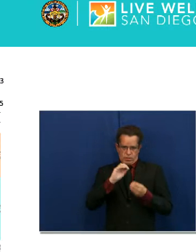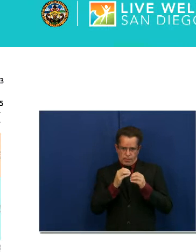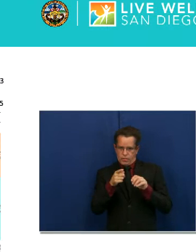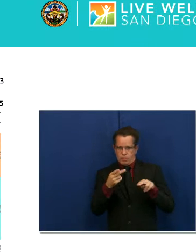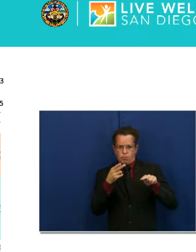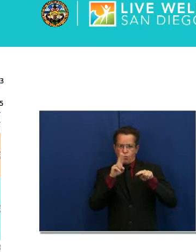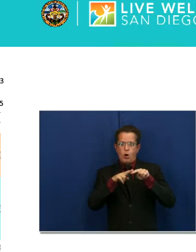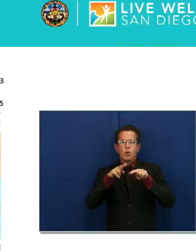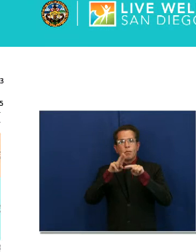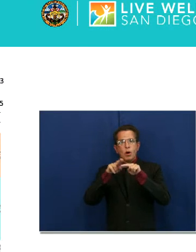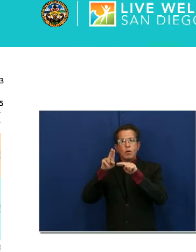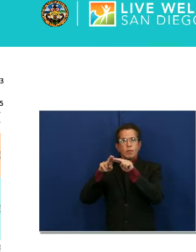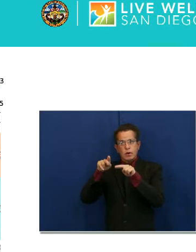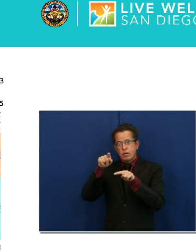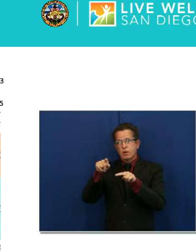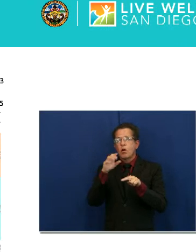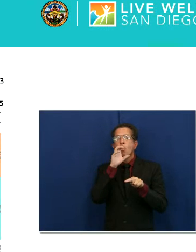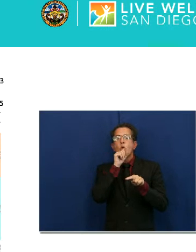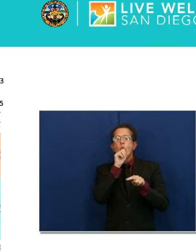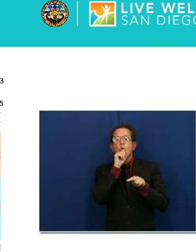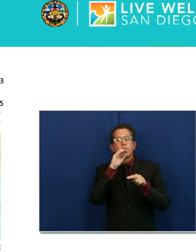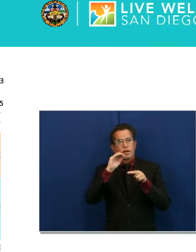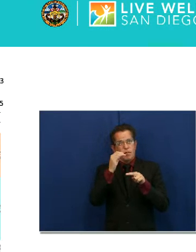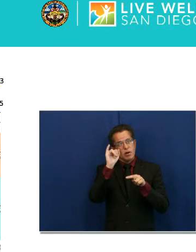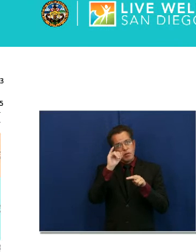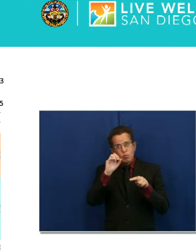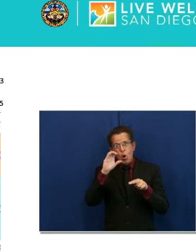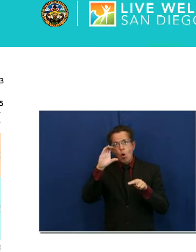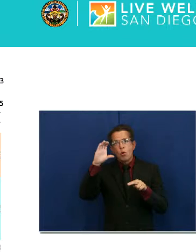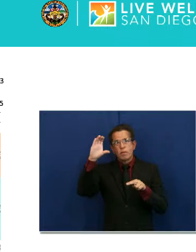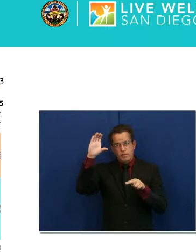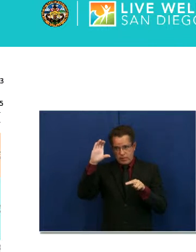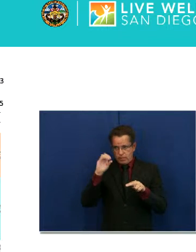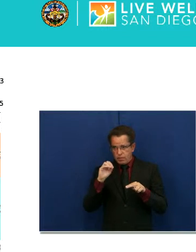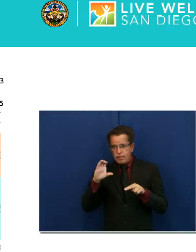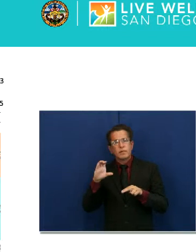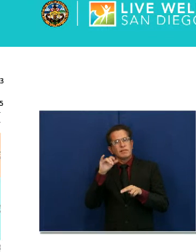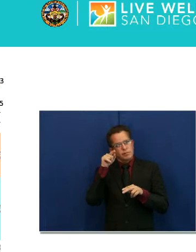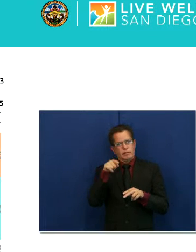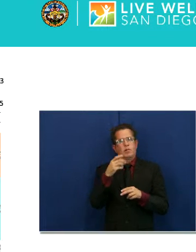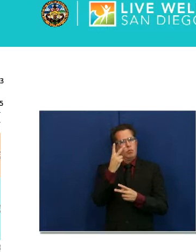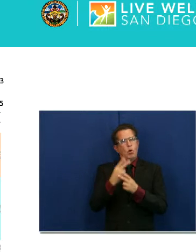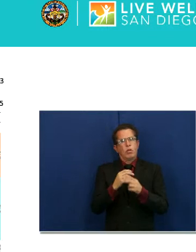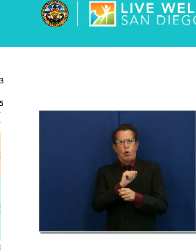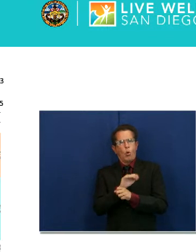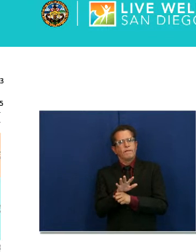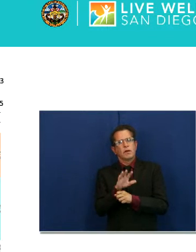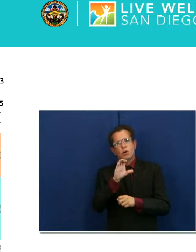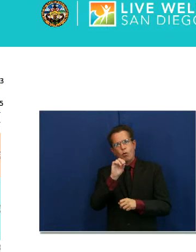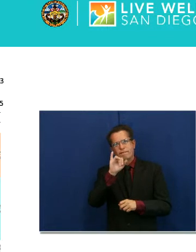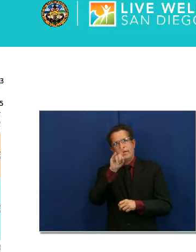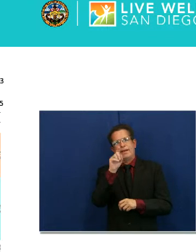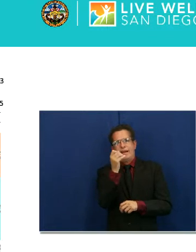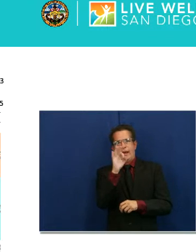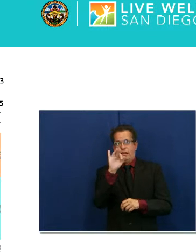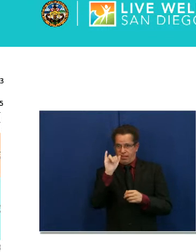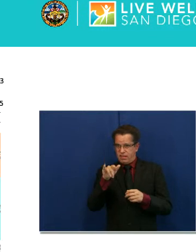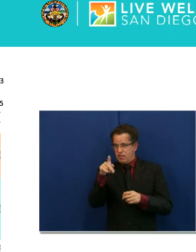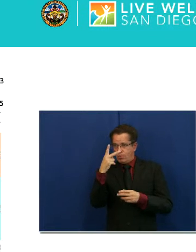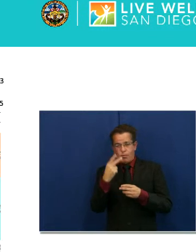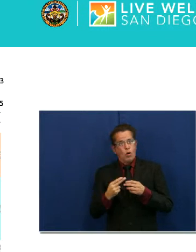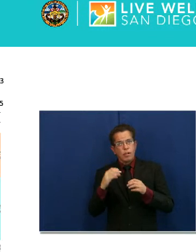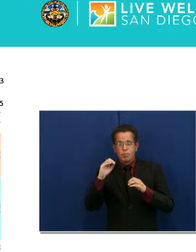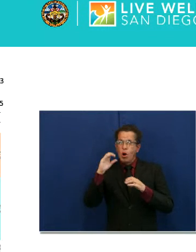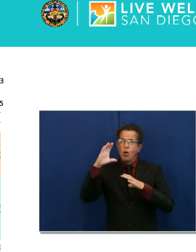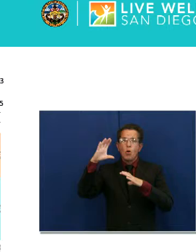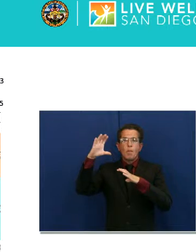the orange number continues to shrink. That orange number is non-COVID folks in ICUs. These are the procedures that are being delayed.